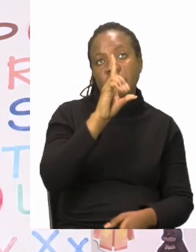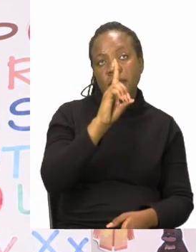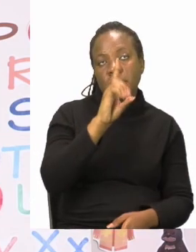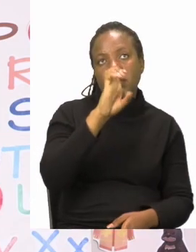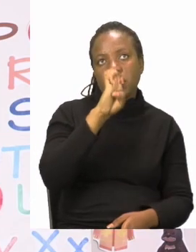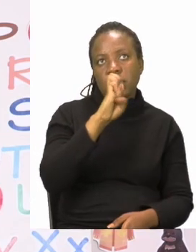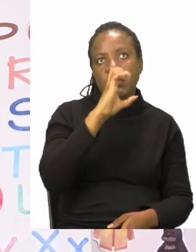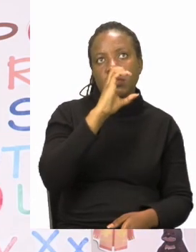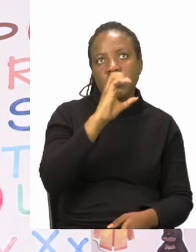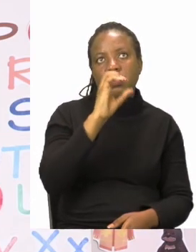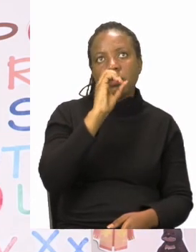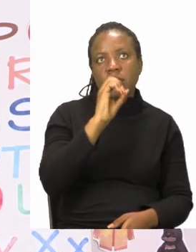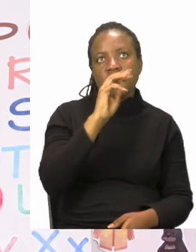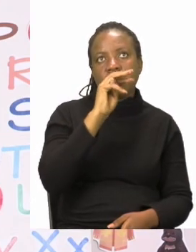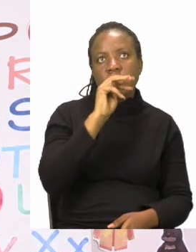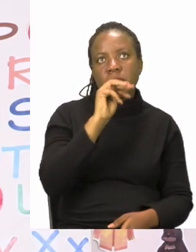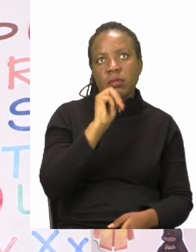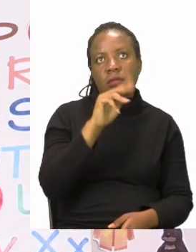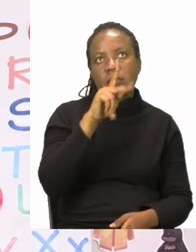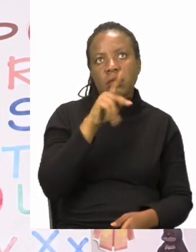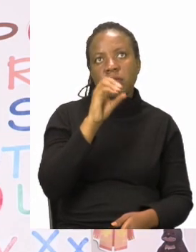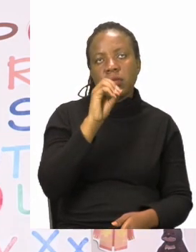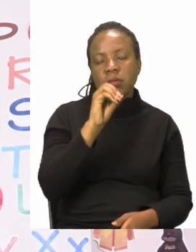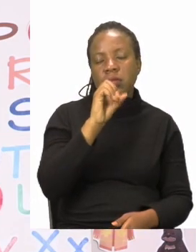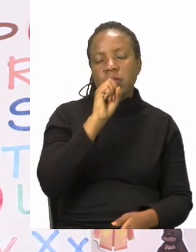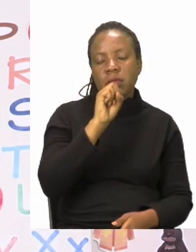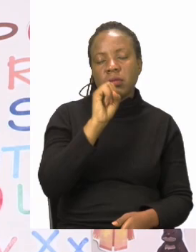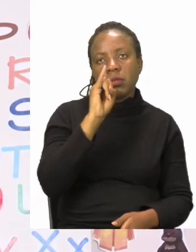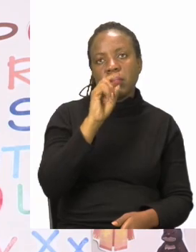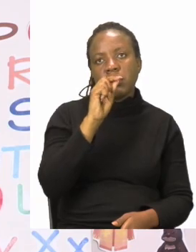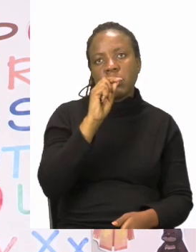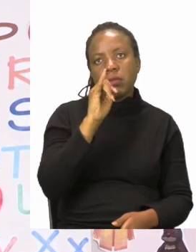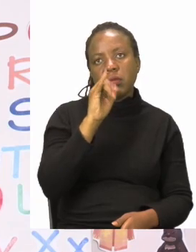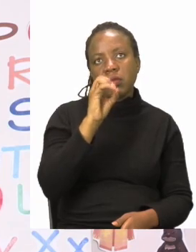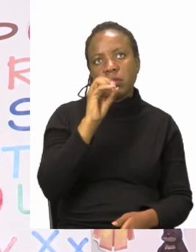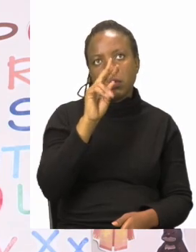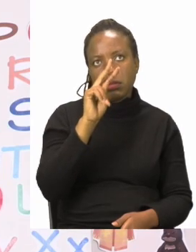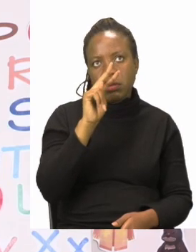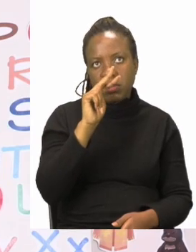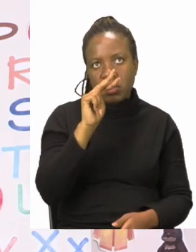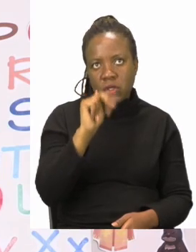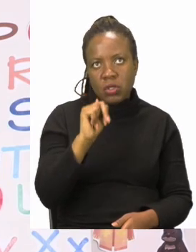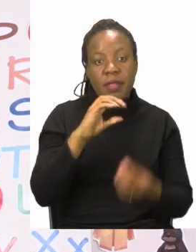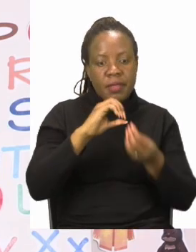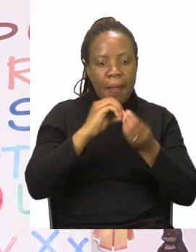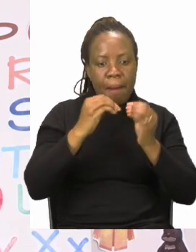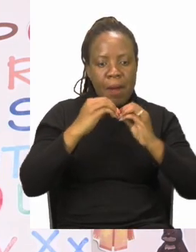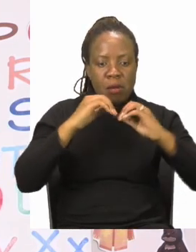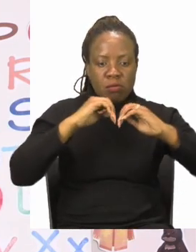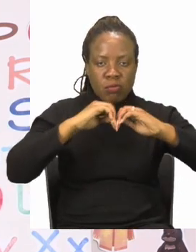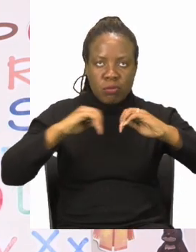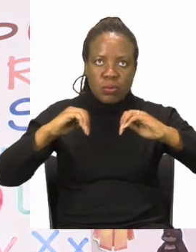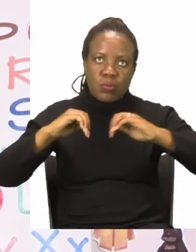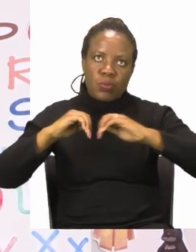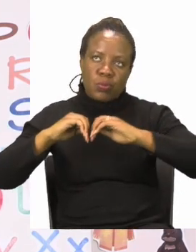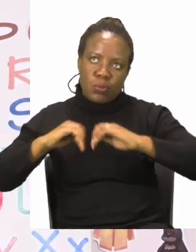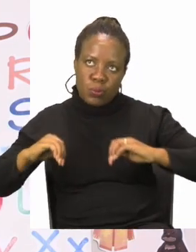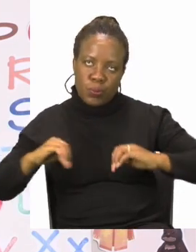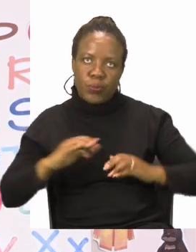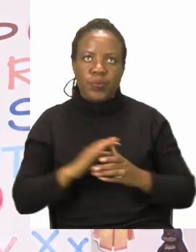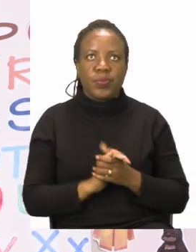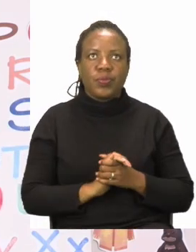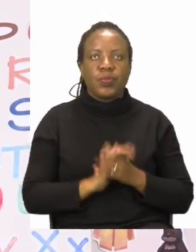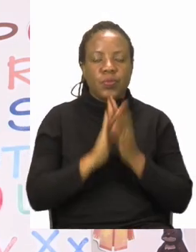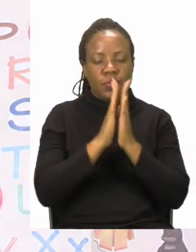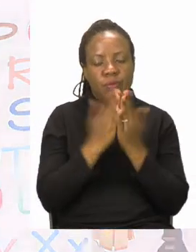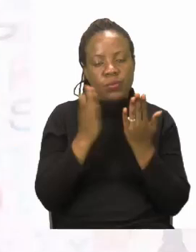decomposition and rounding off. So let's start by turning our booklets to page 21.